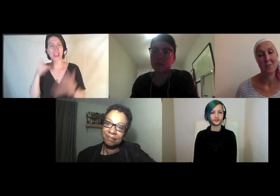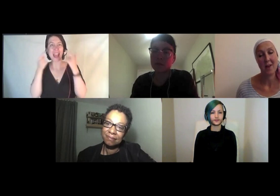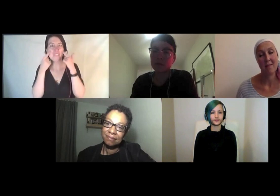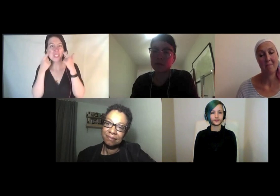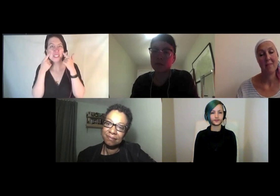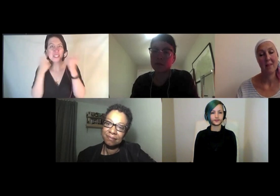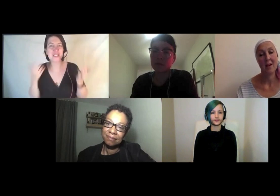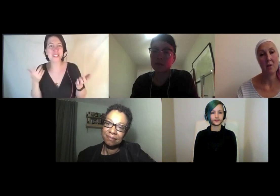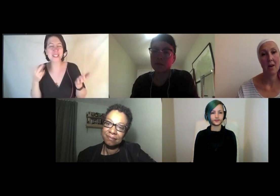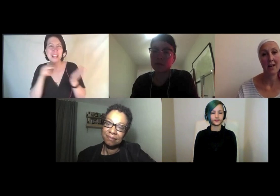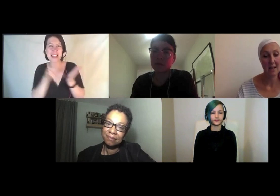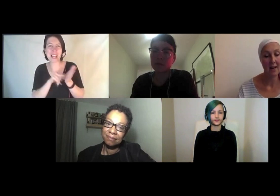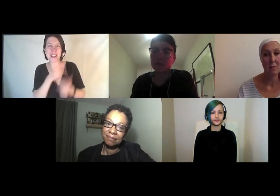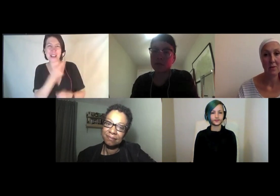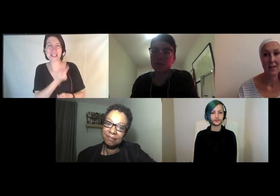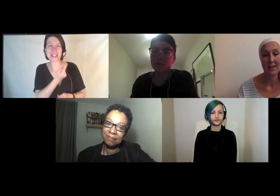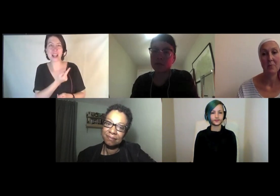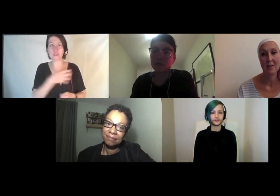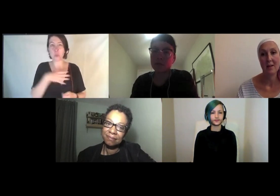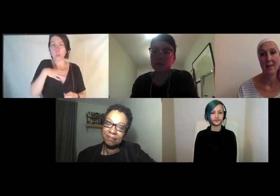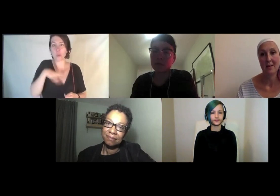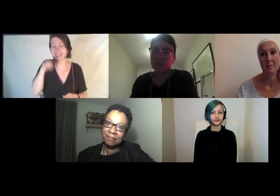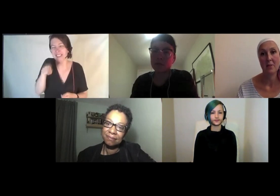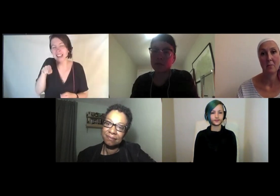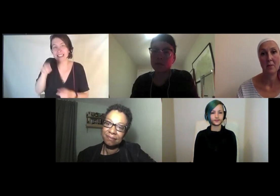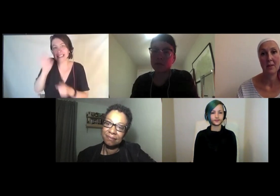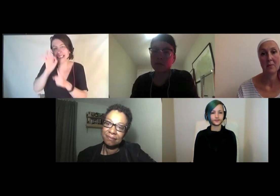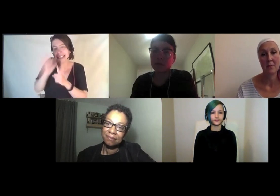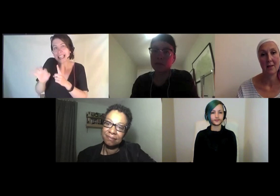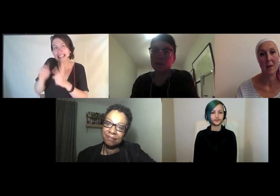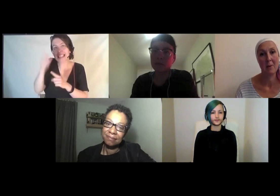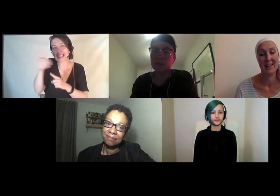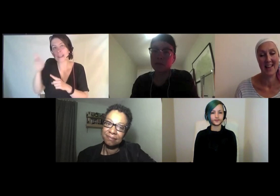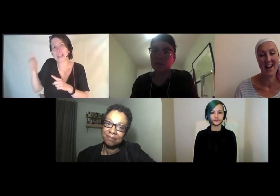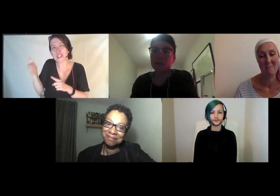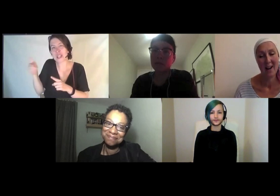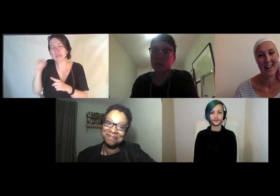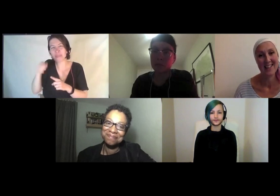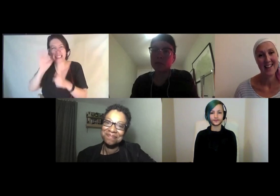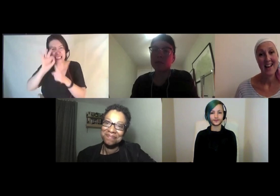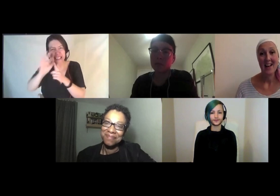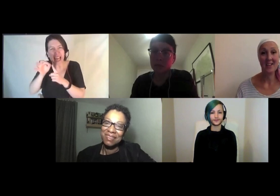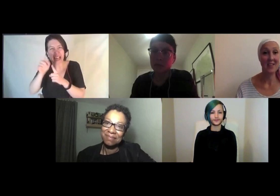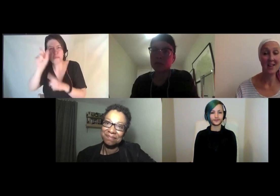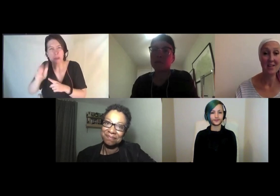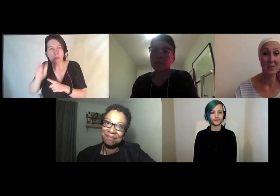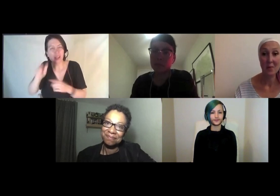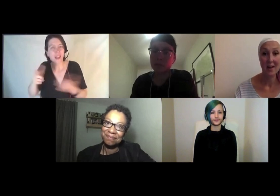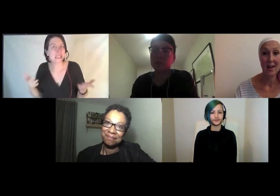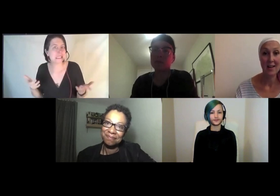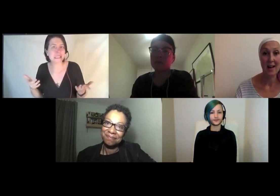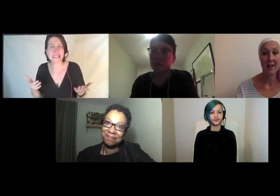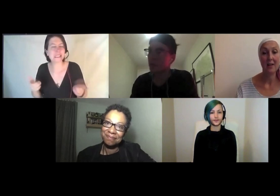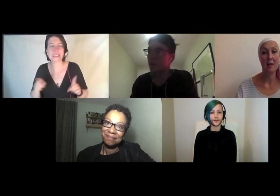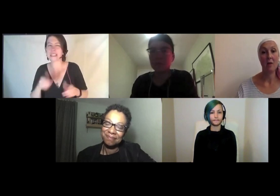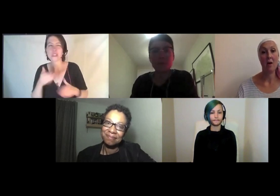of, you know, exactly wanting this precise exhibition with these precise people in that place. Because it doesn't work